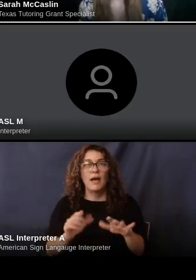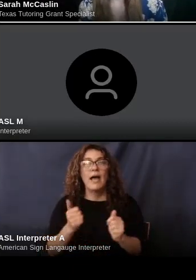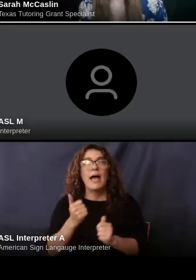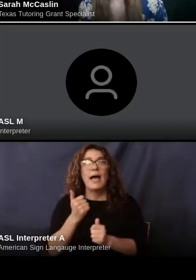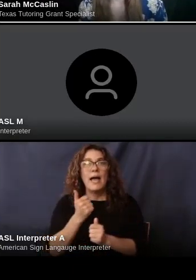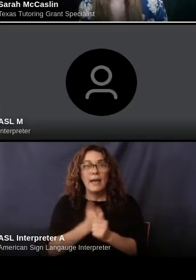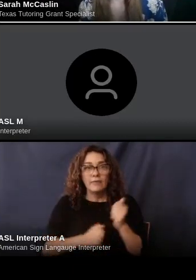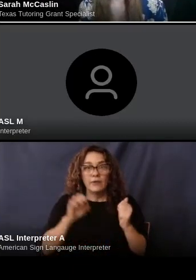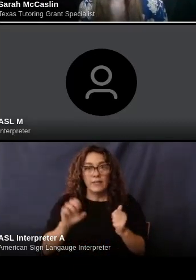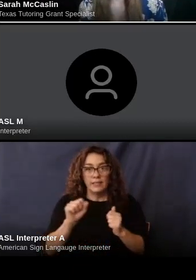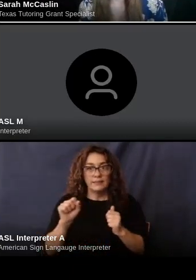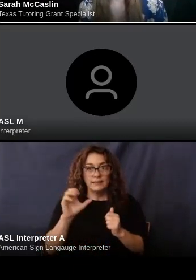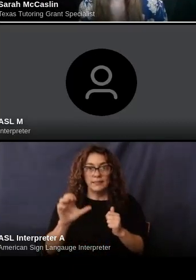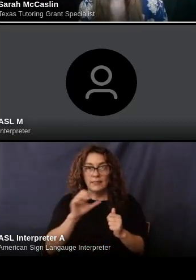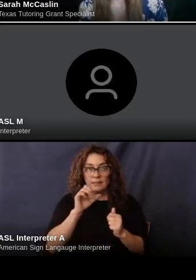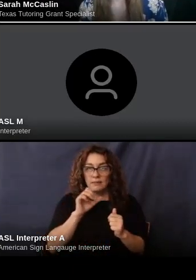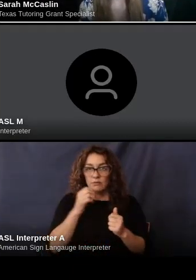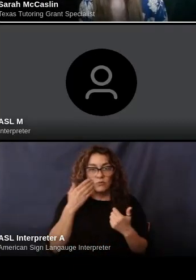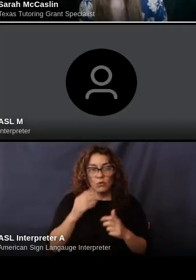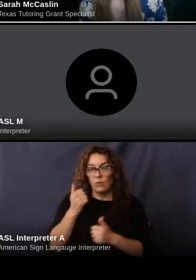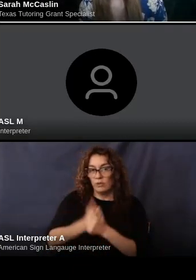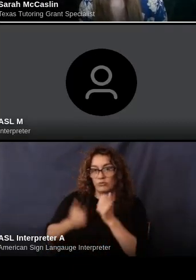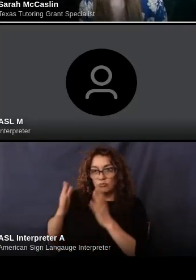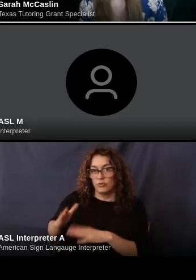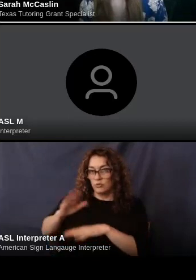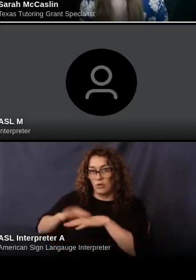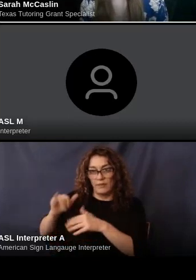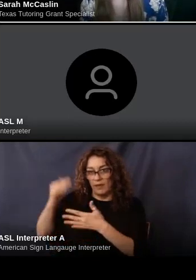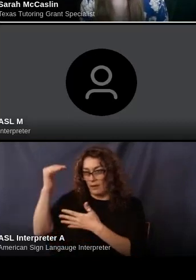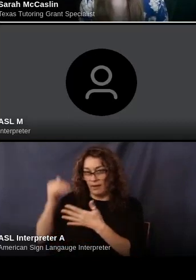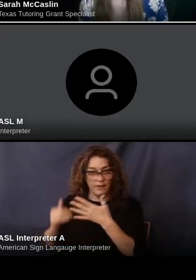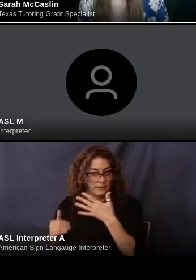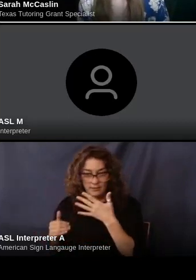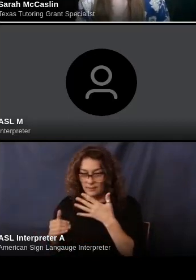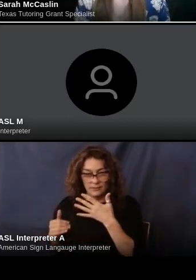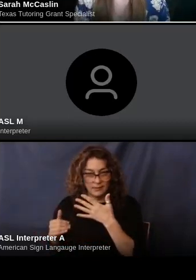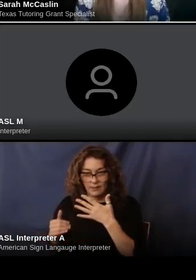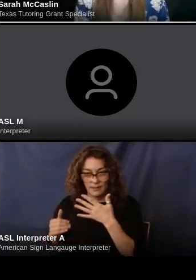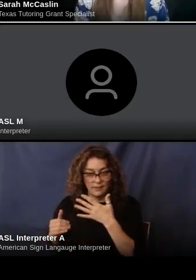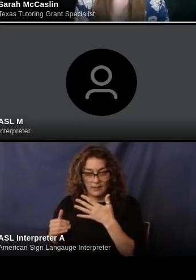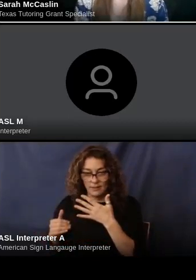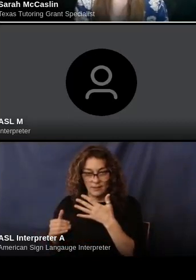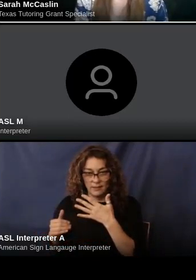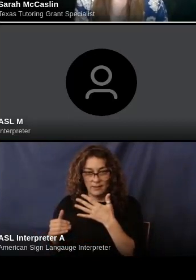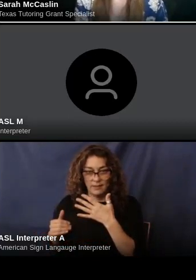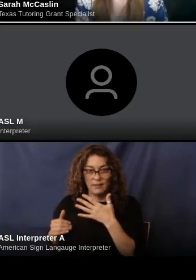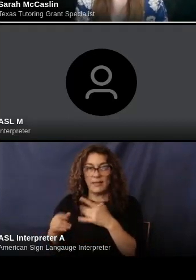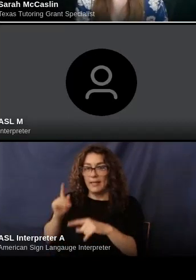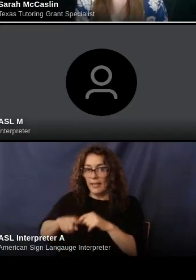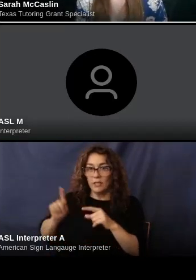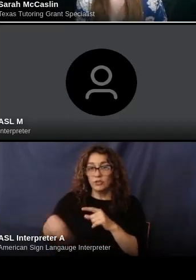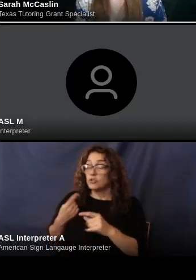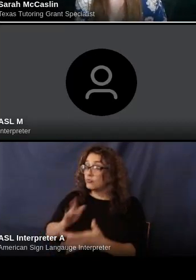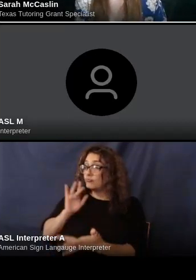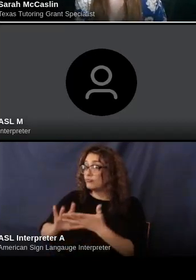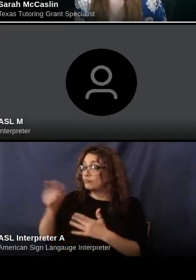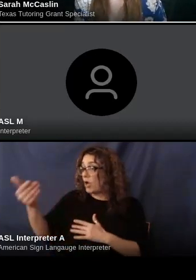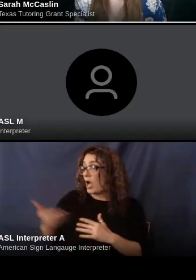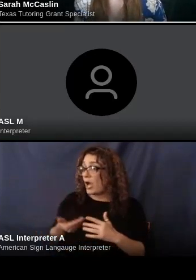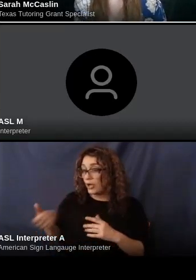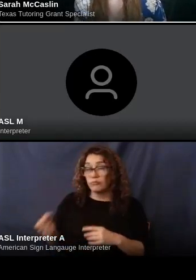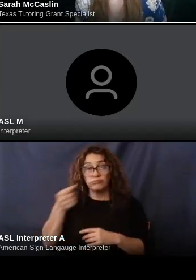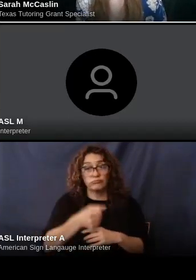and trained and is able to hire and deploy those tutors, but they do have perhaps lists